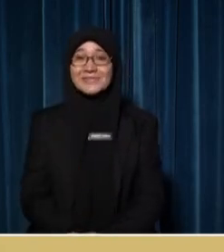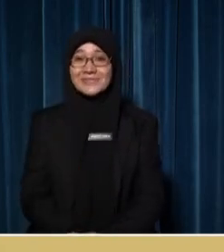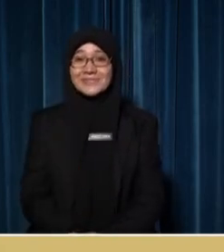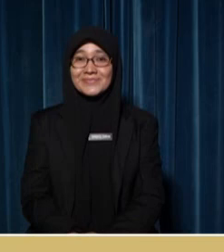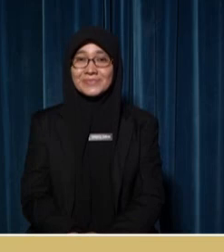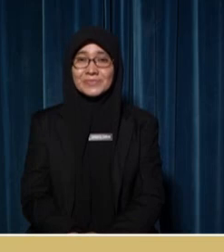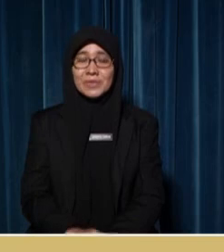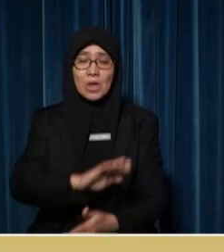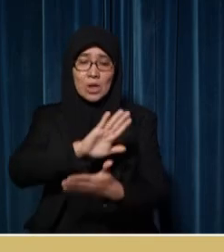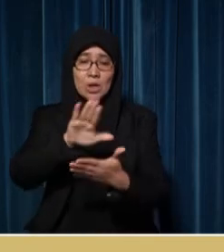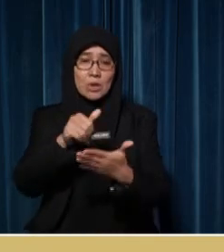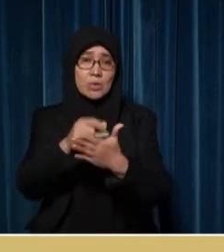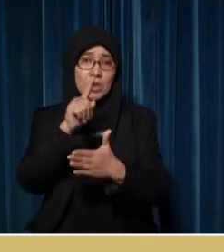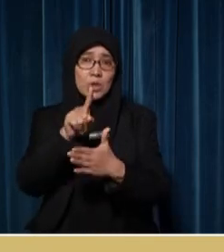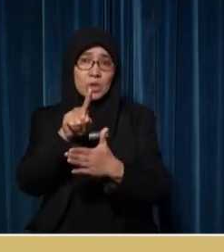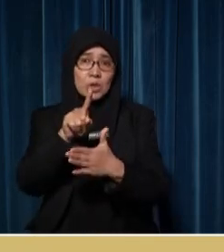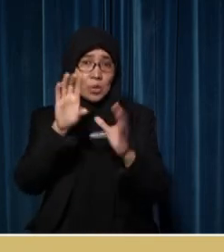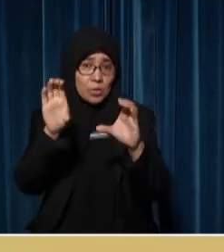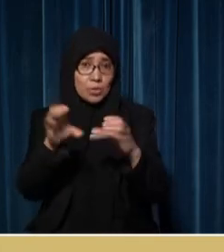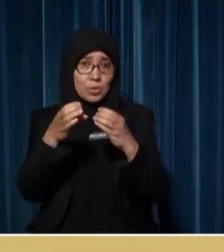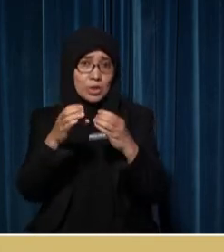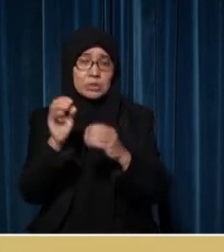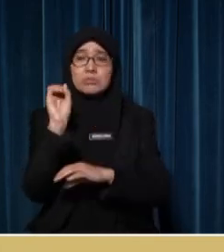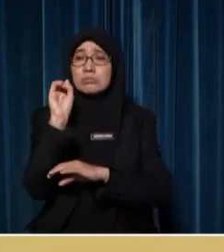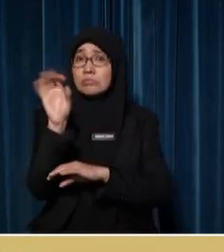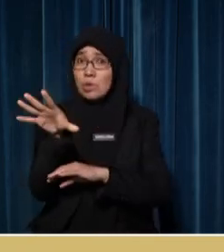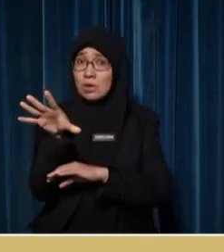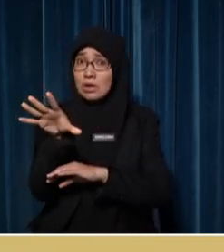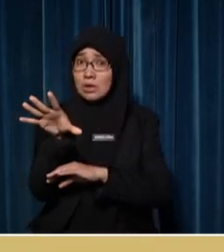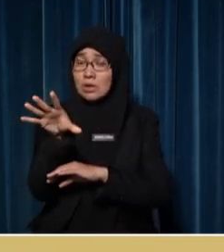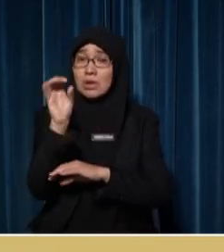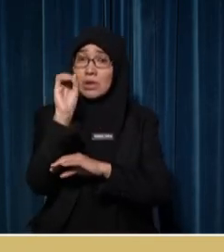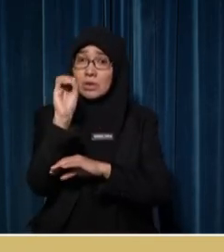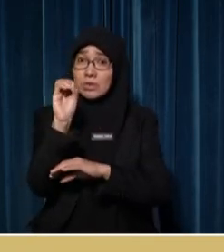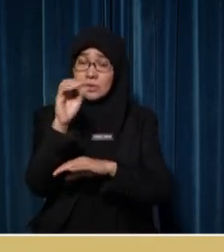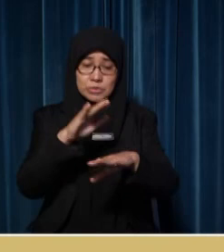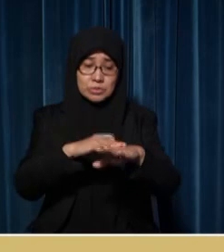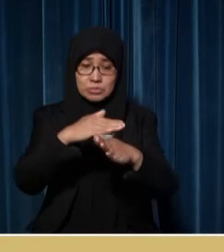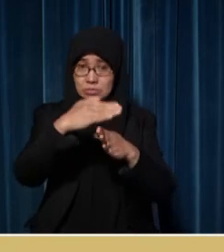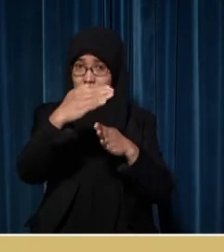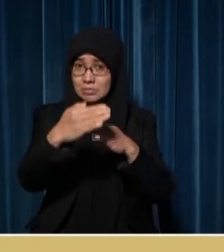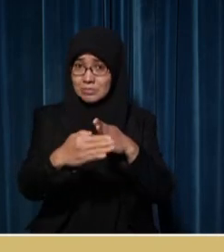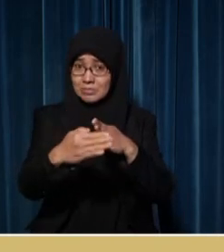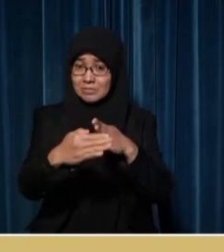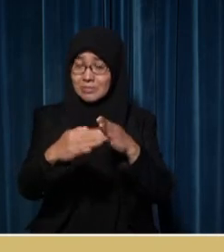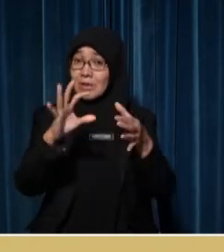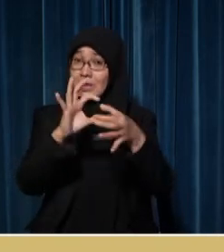All you need to do is to eliminate the 0 at the end of